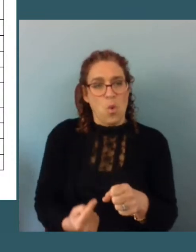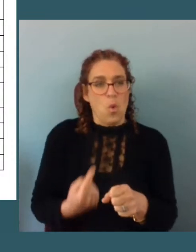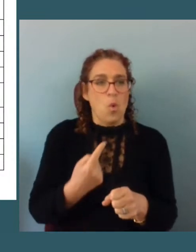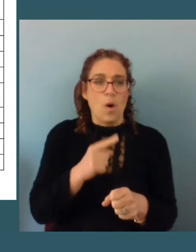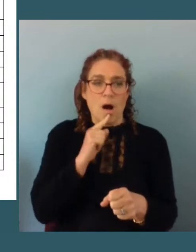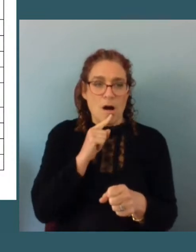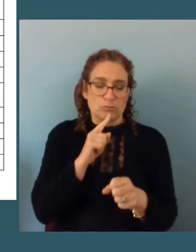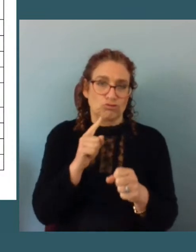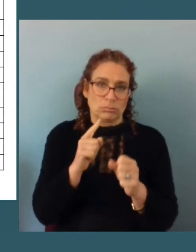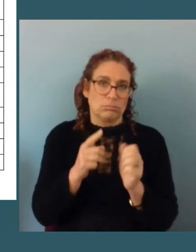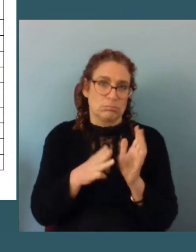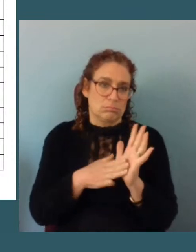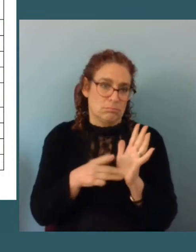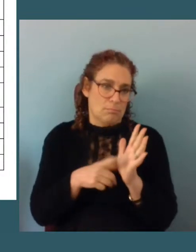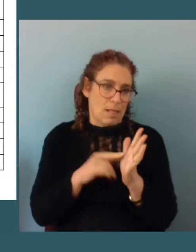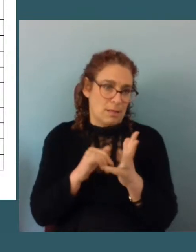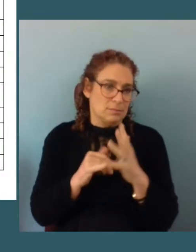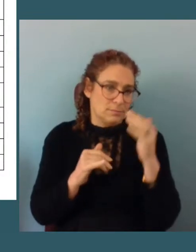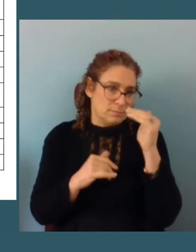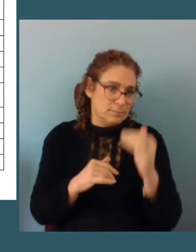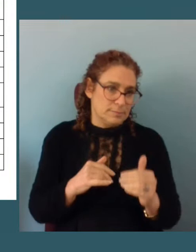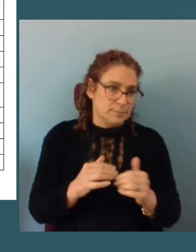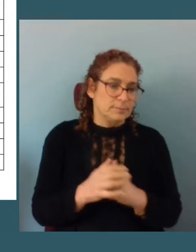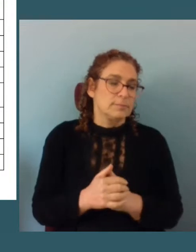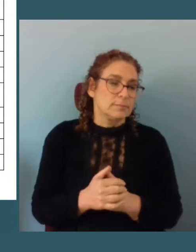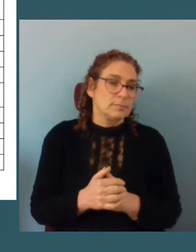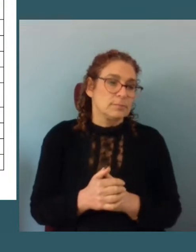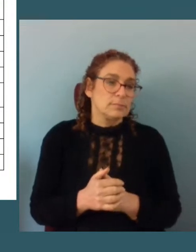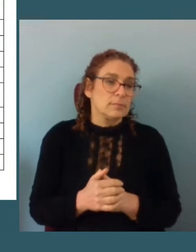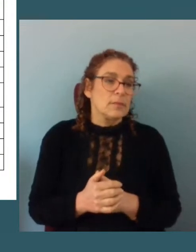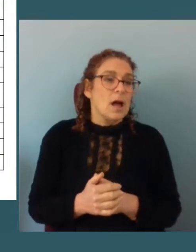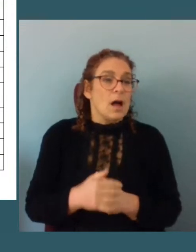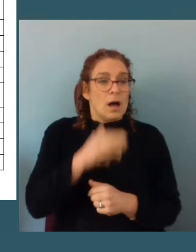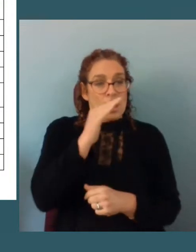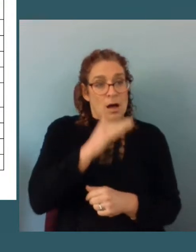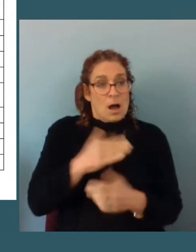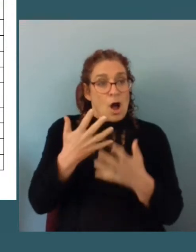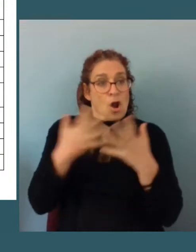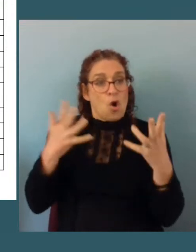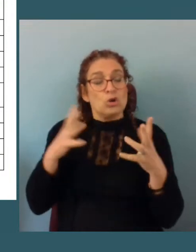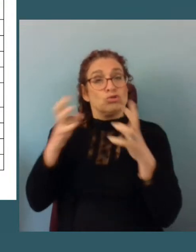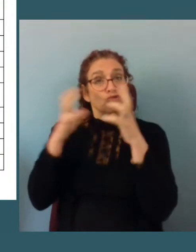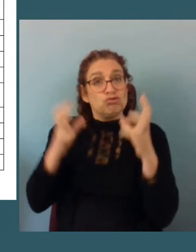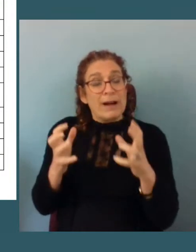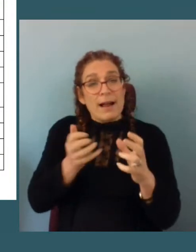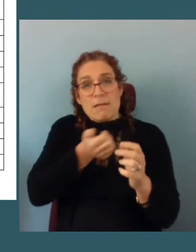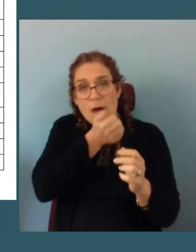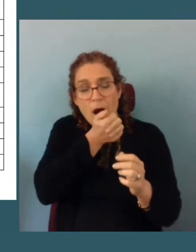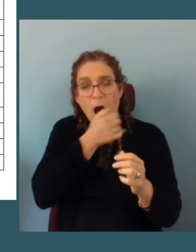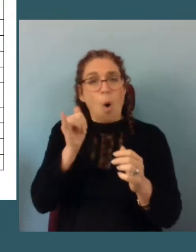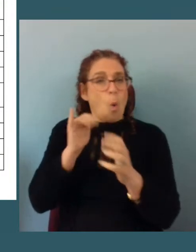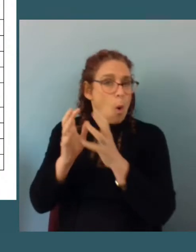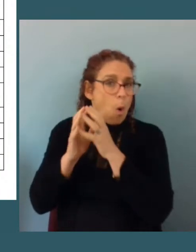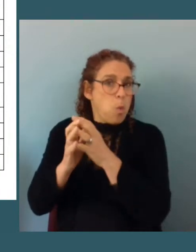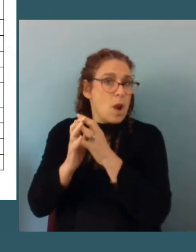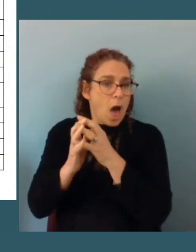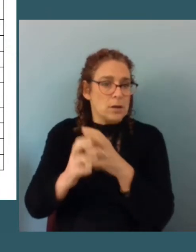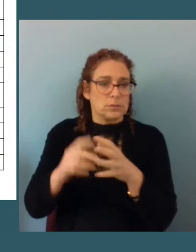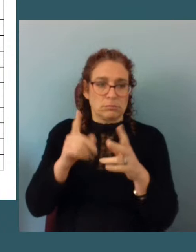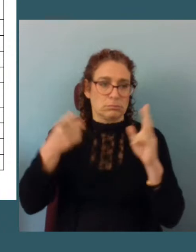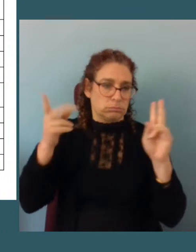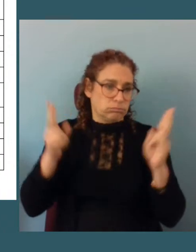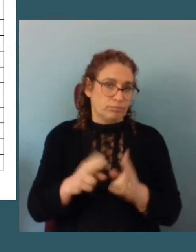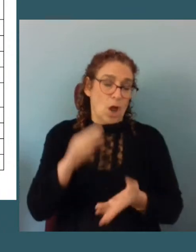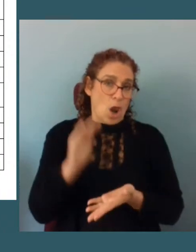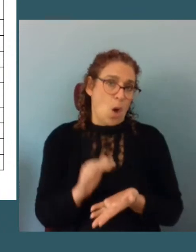and that a lot of the tree nuts and coconut milks are a lot lower. So we're aiming usually somewhere around 45 to 50 calories